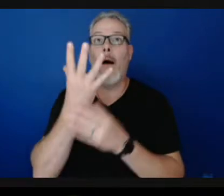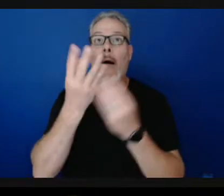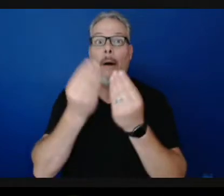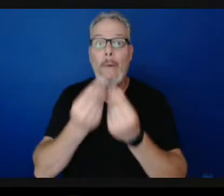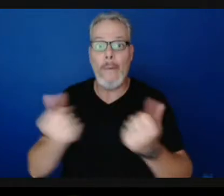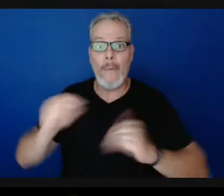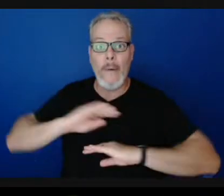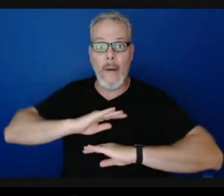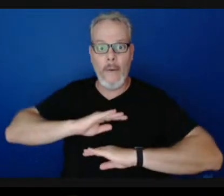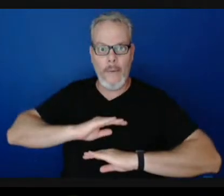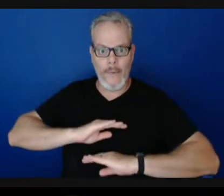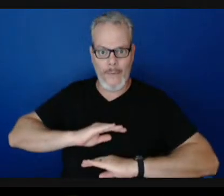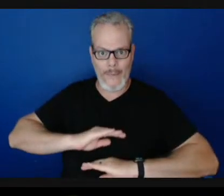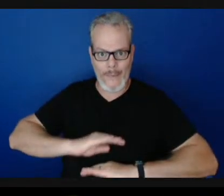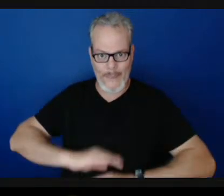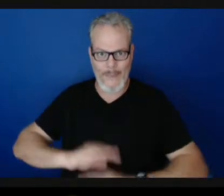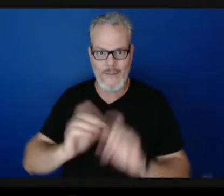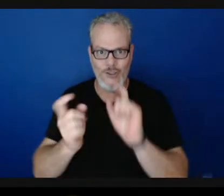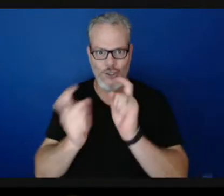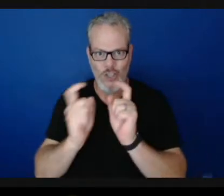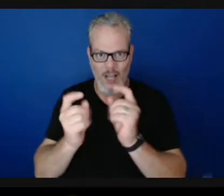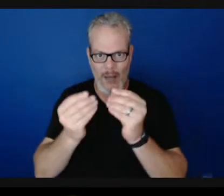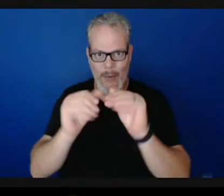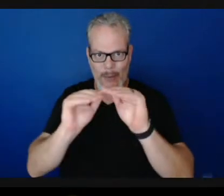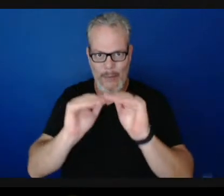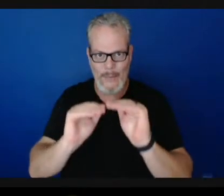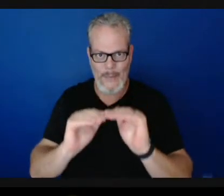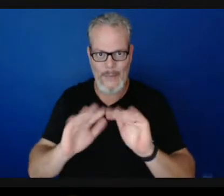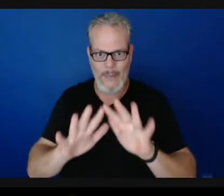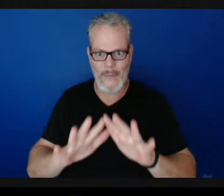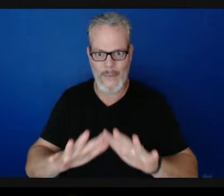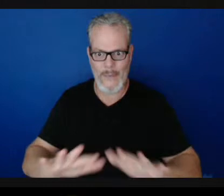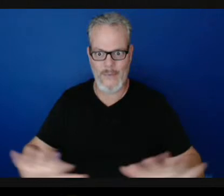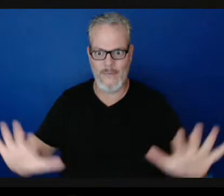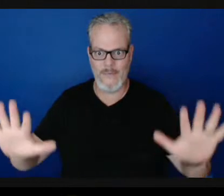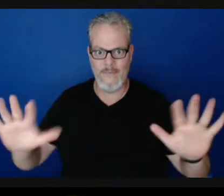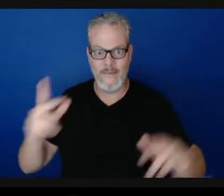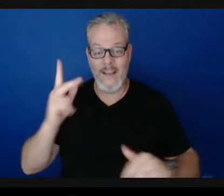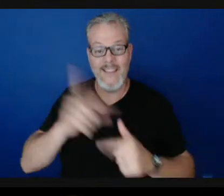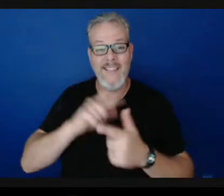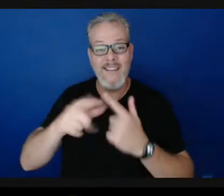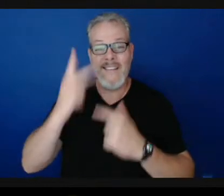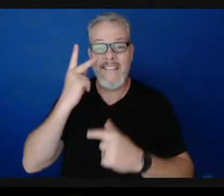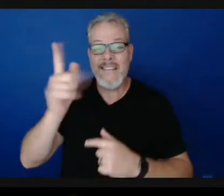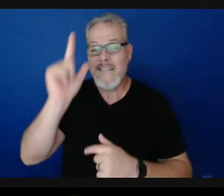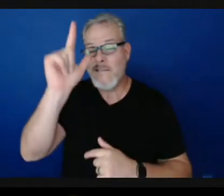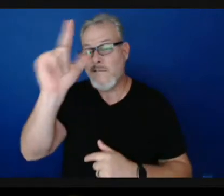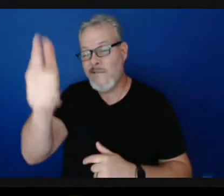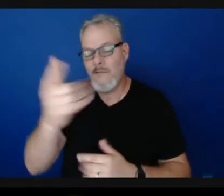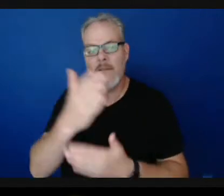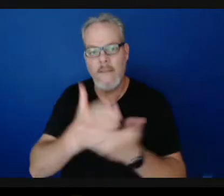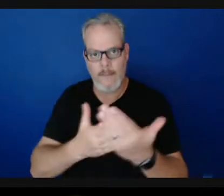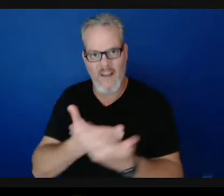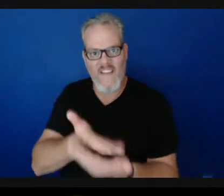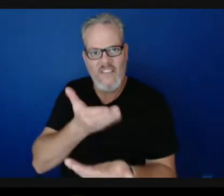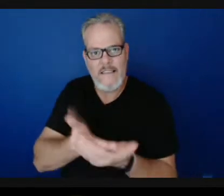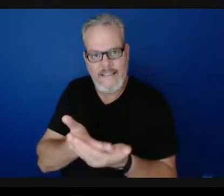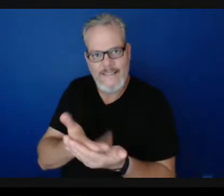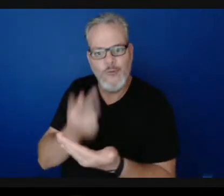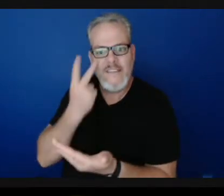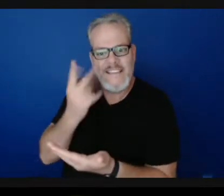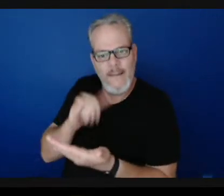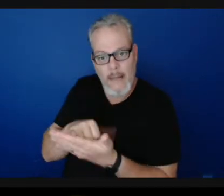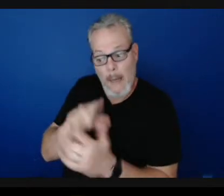default until we see evidence of something else, right? And the caveat that this could be the first baby step towards